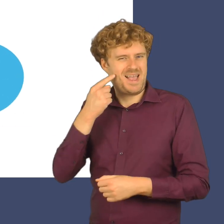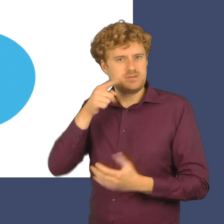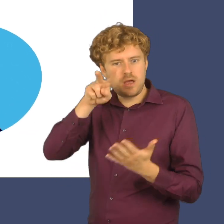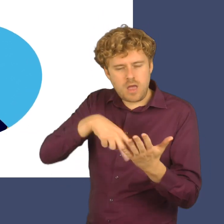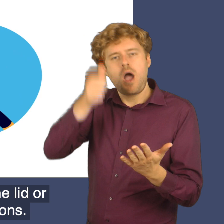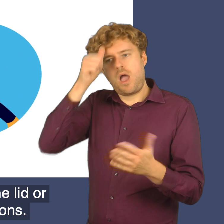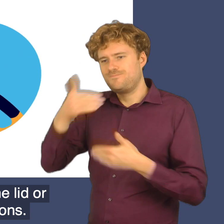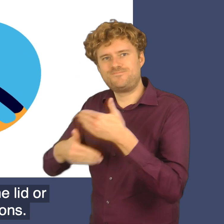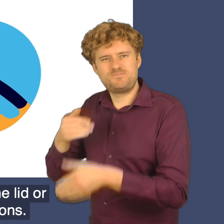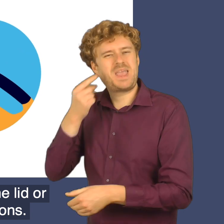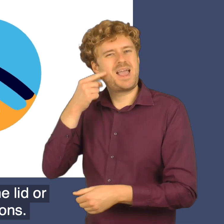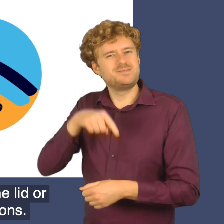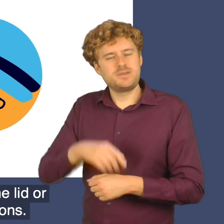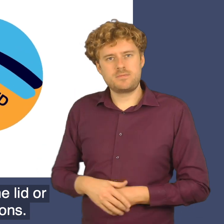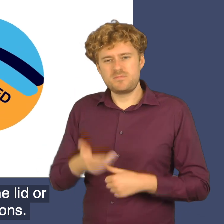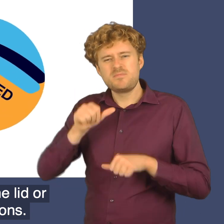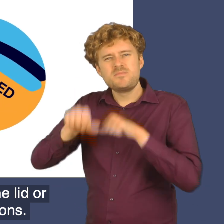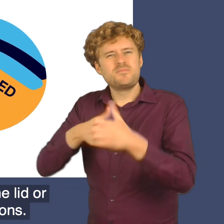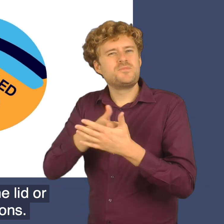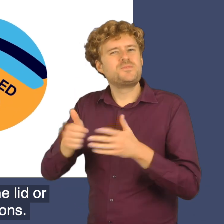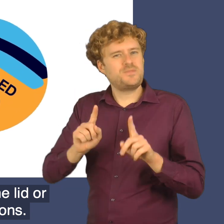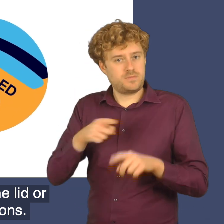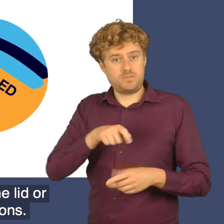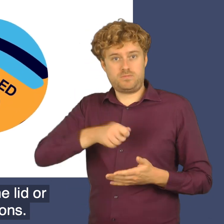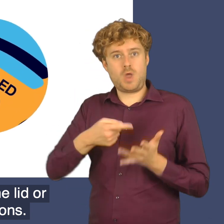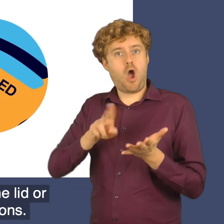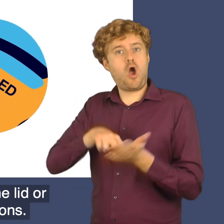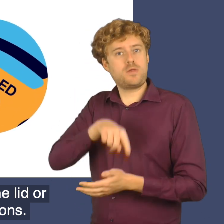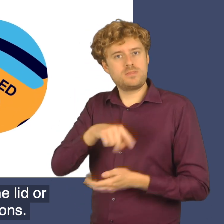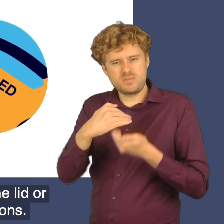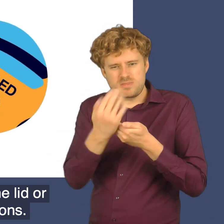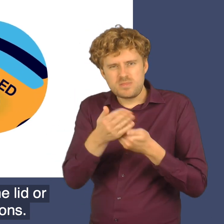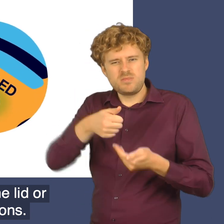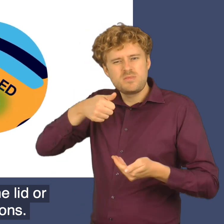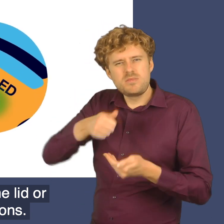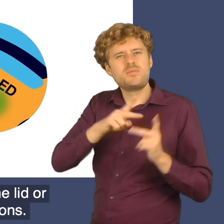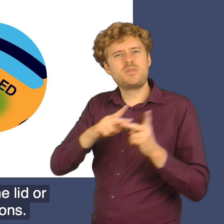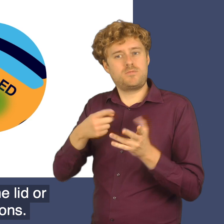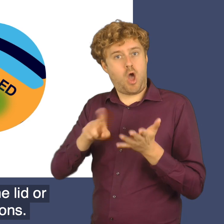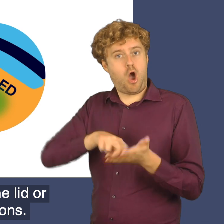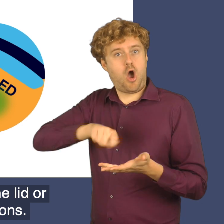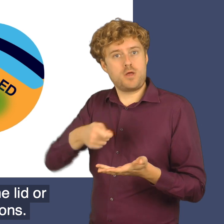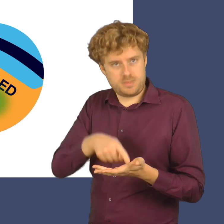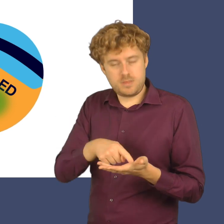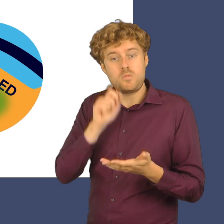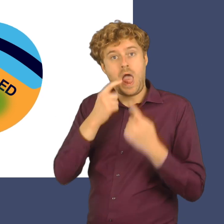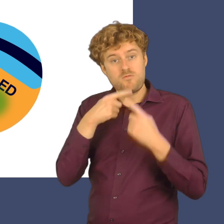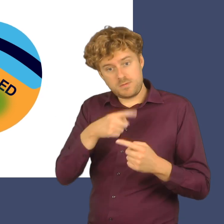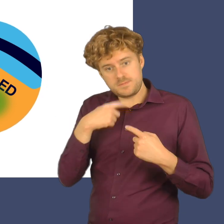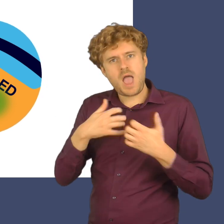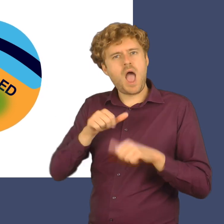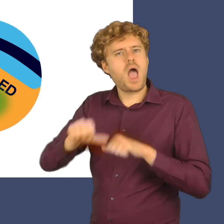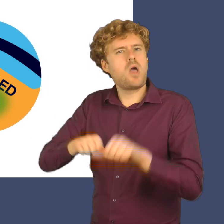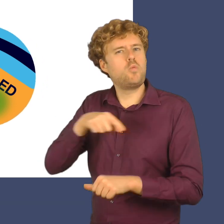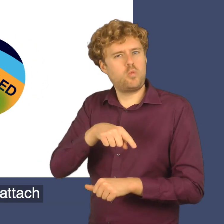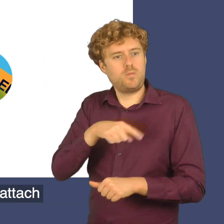follows. Step 1. Switch on the defibrillator by opening the lid or pushing the on button and follow its instructions. It will tell you what